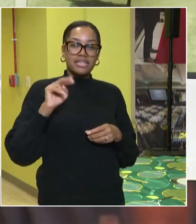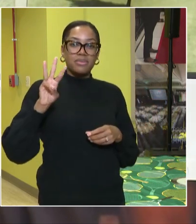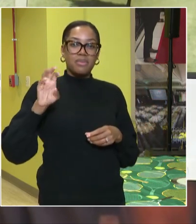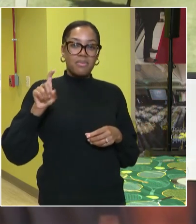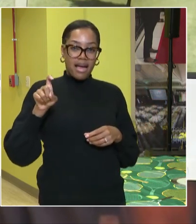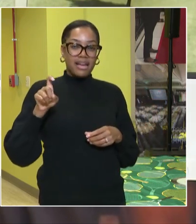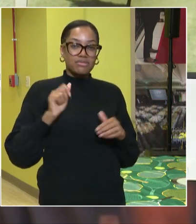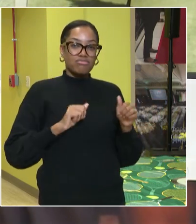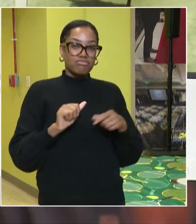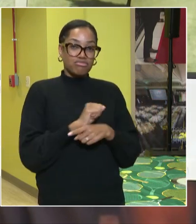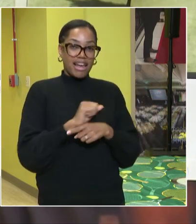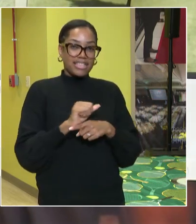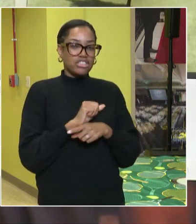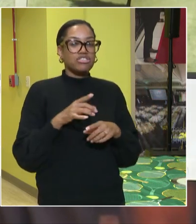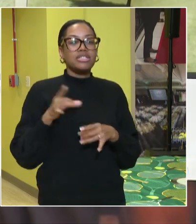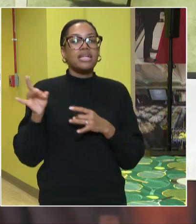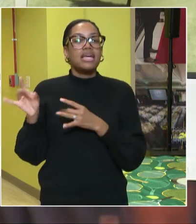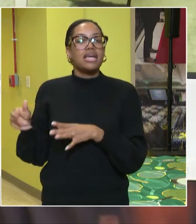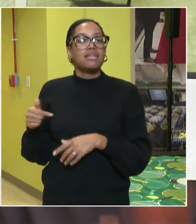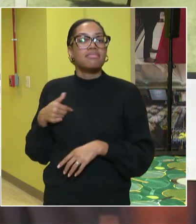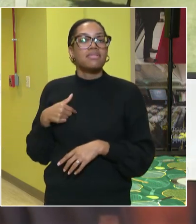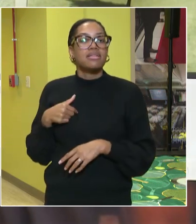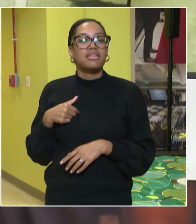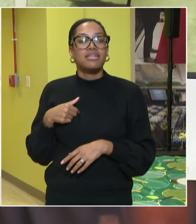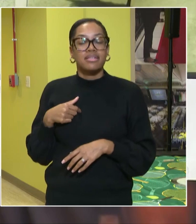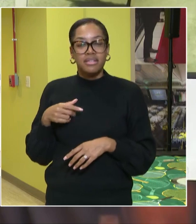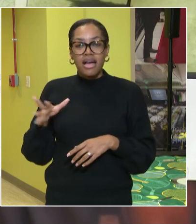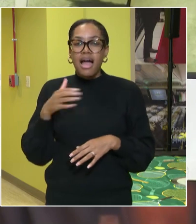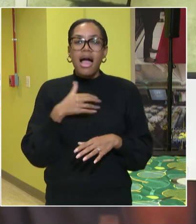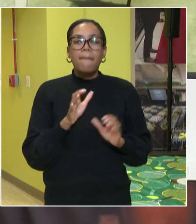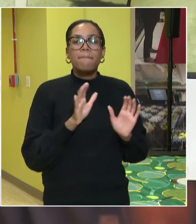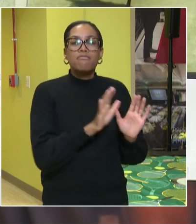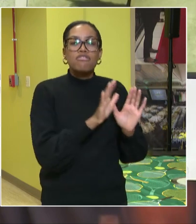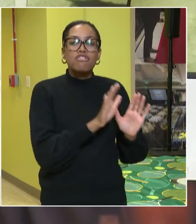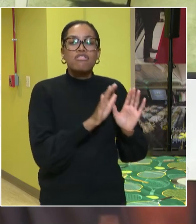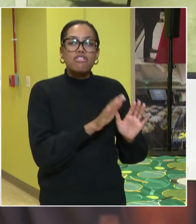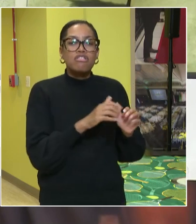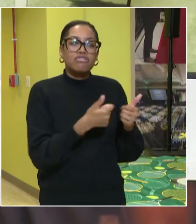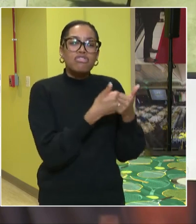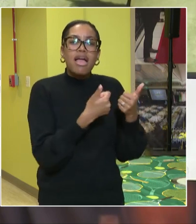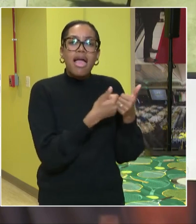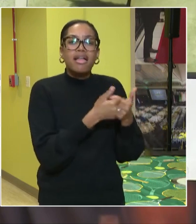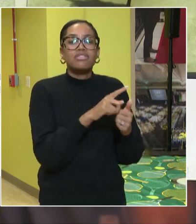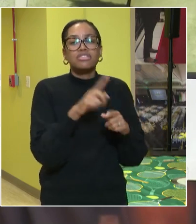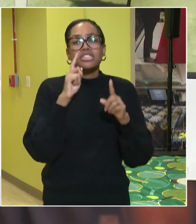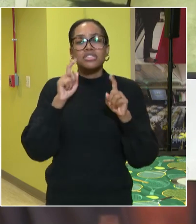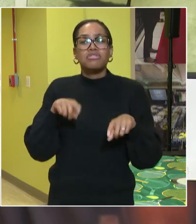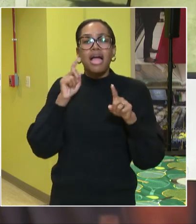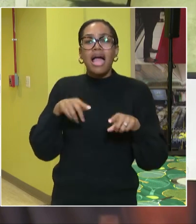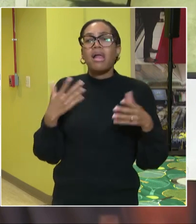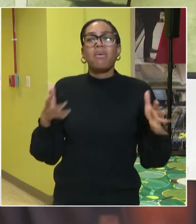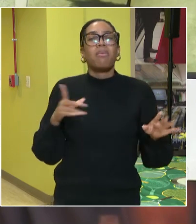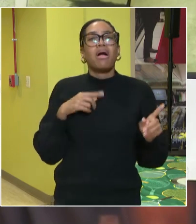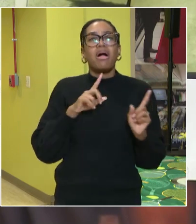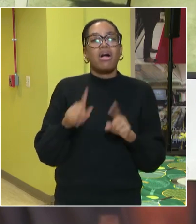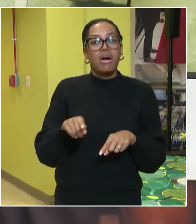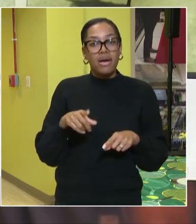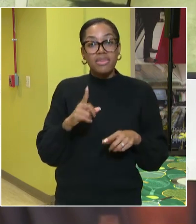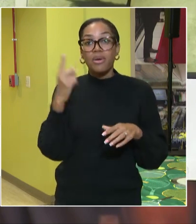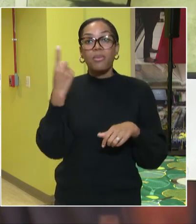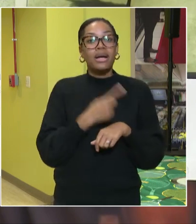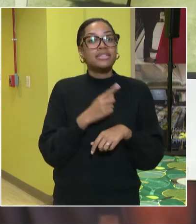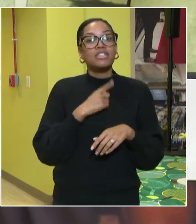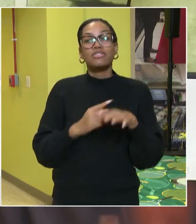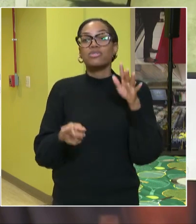me. I pushed her. She cried. She wouldn't come. And then one day she just showed up and it was